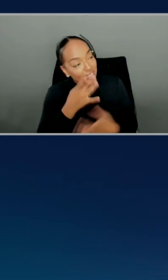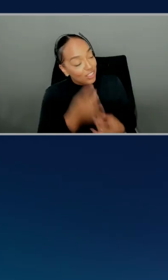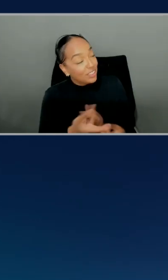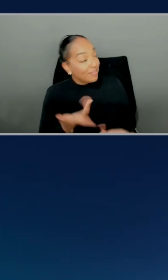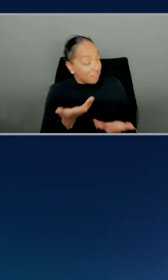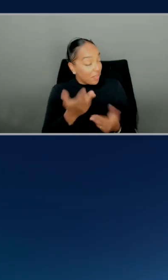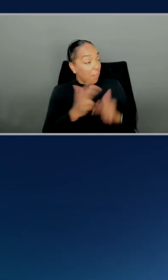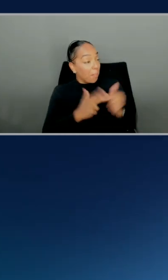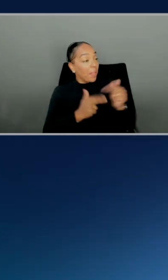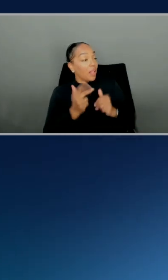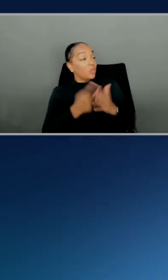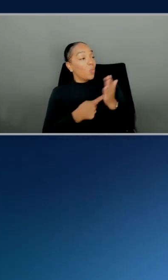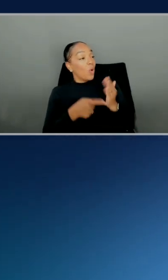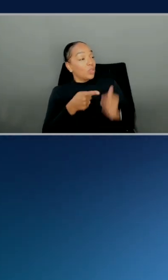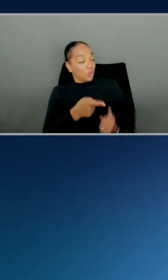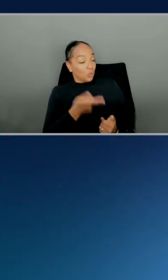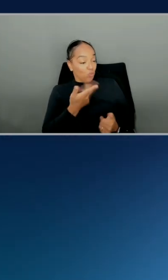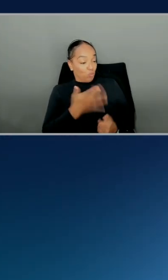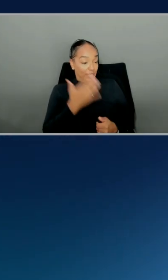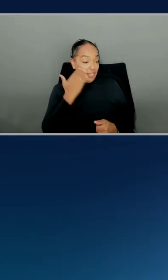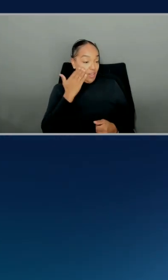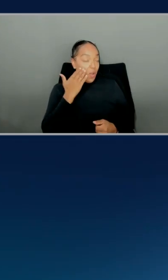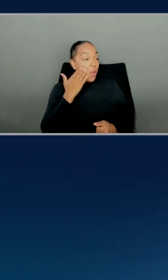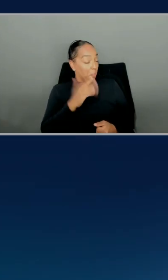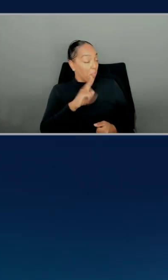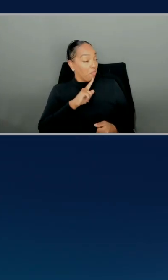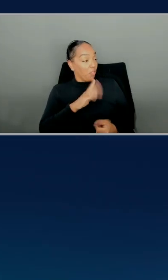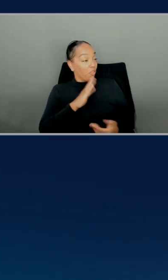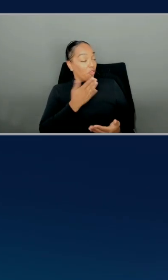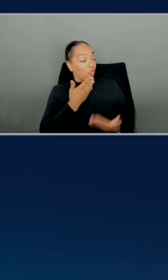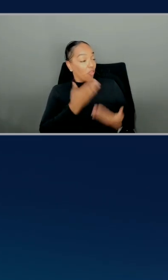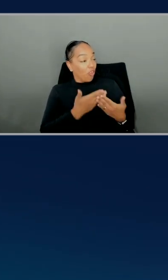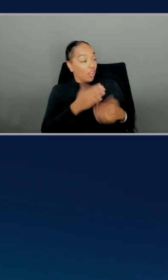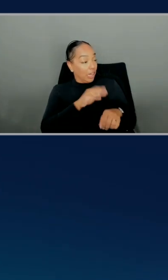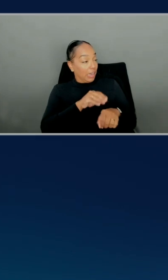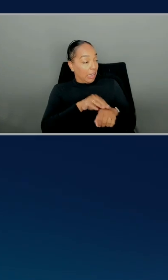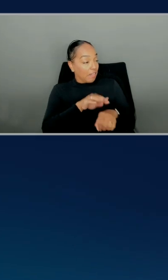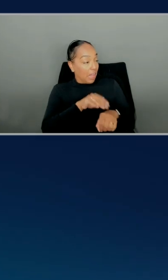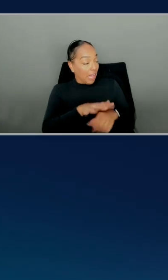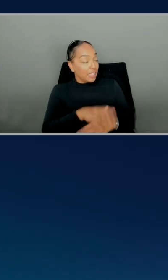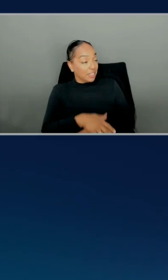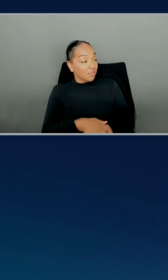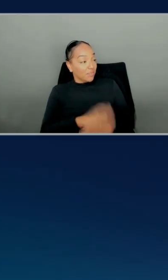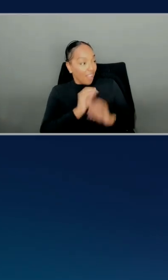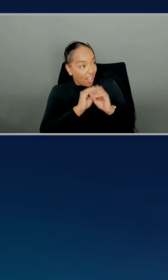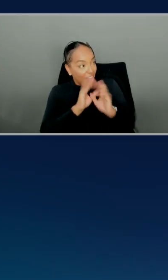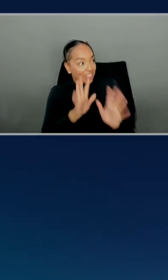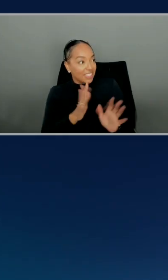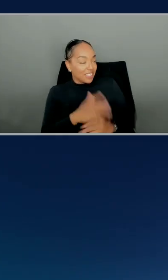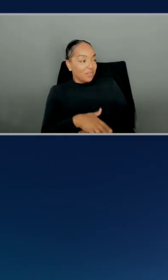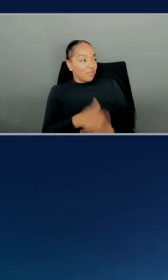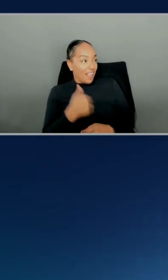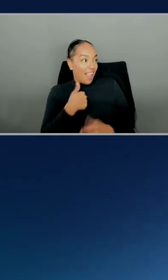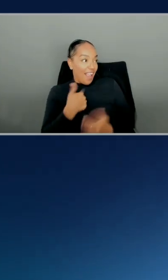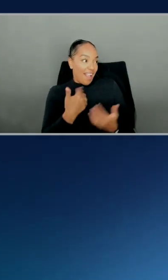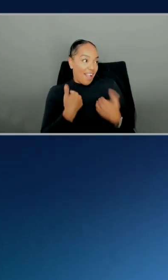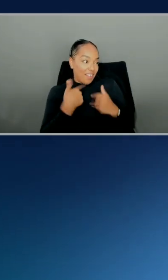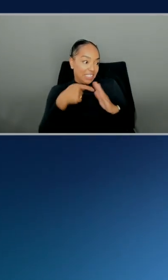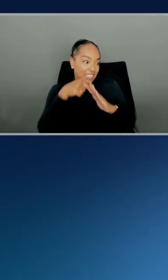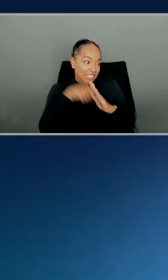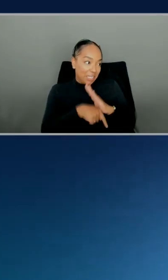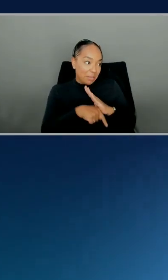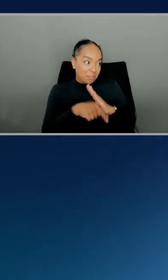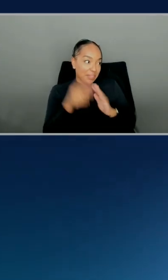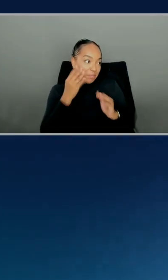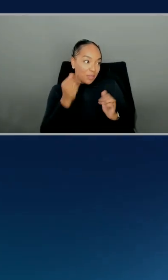great advice. Yeah. That's why I built what I built, obviously. Obviously. I have Deep experience With aliens? with